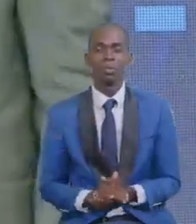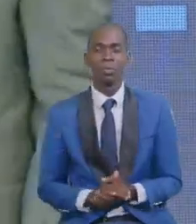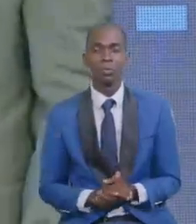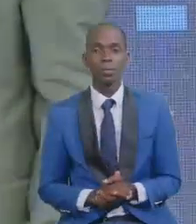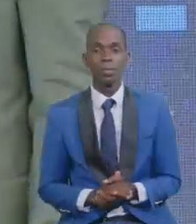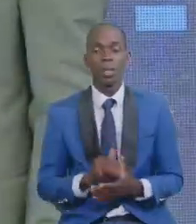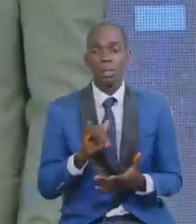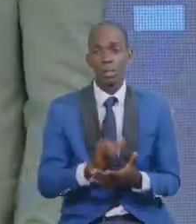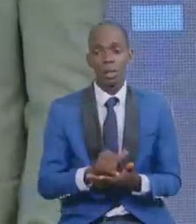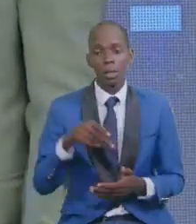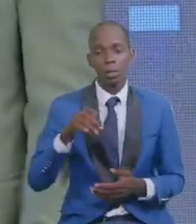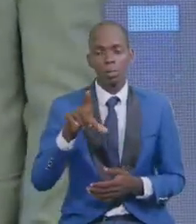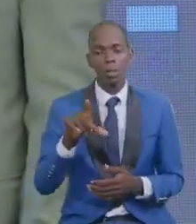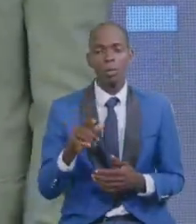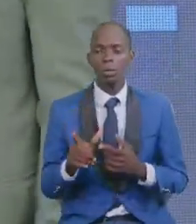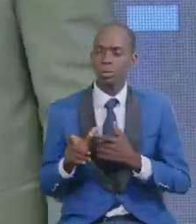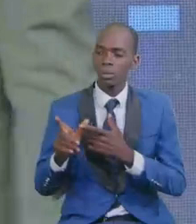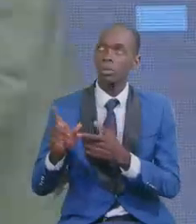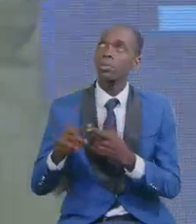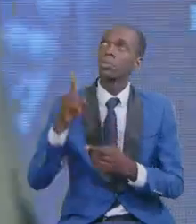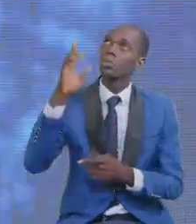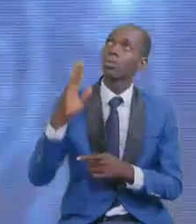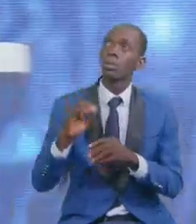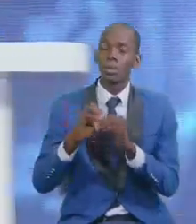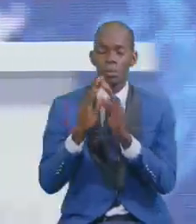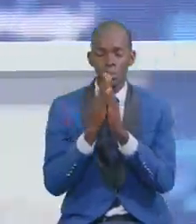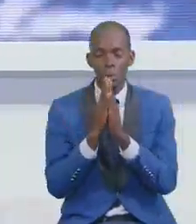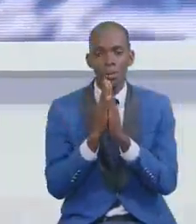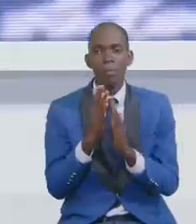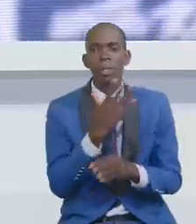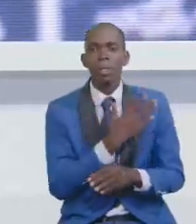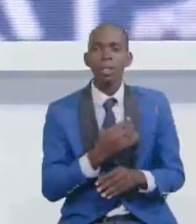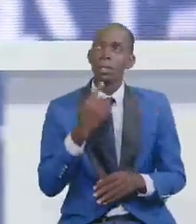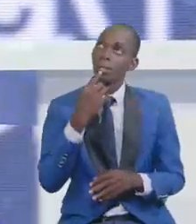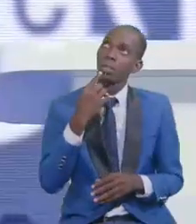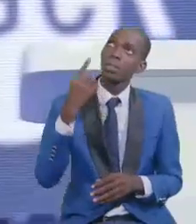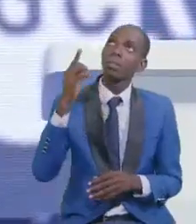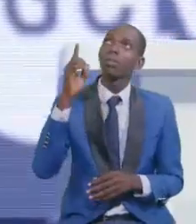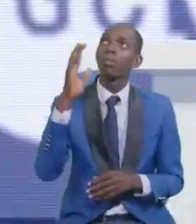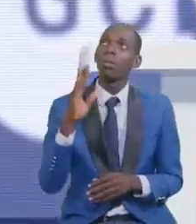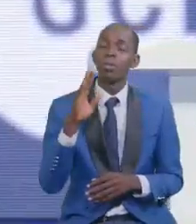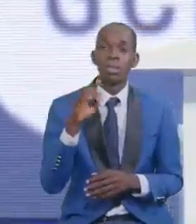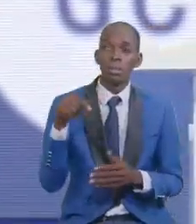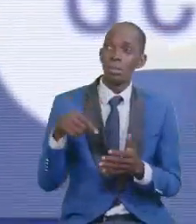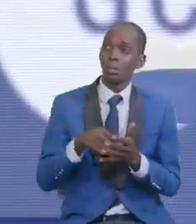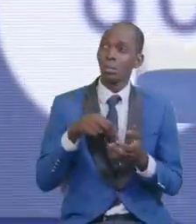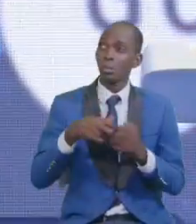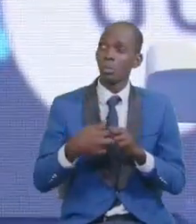that he had to go to God in prayer and say, this is painful,